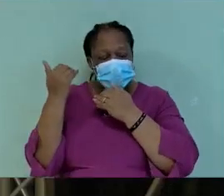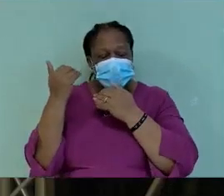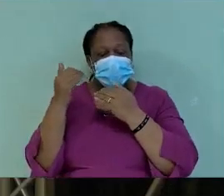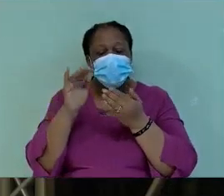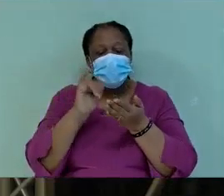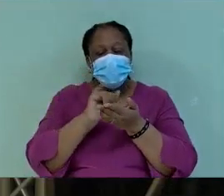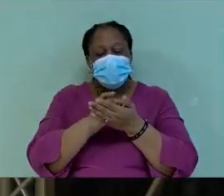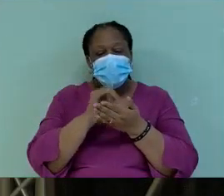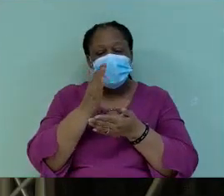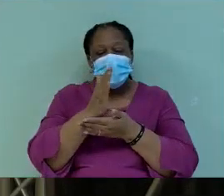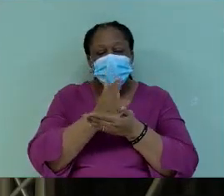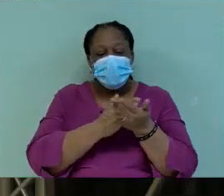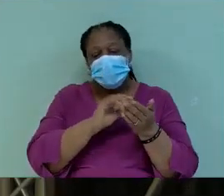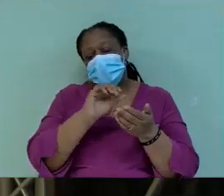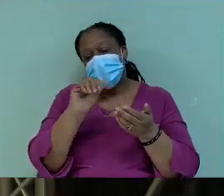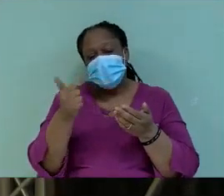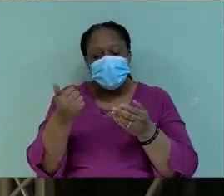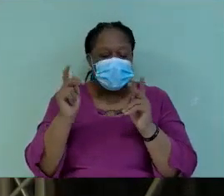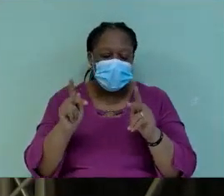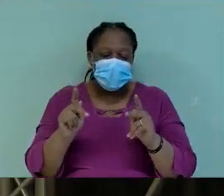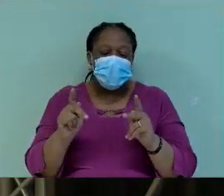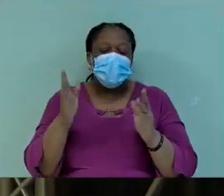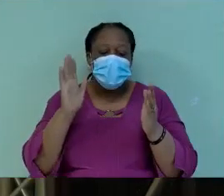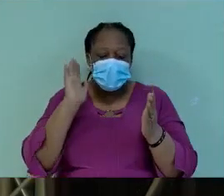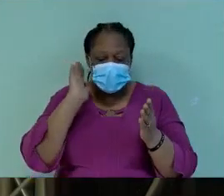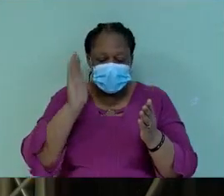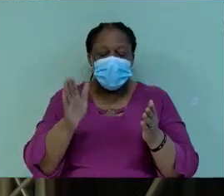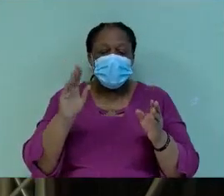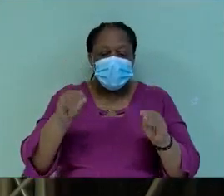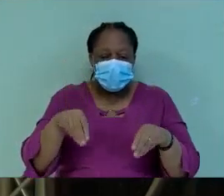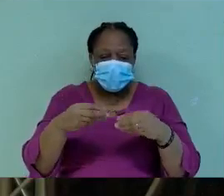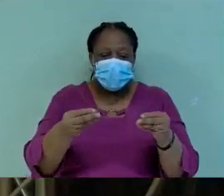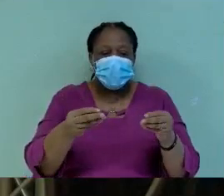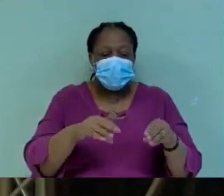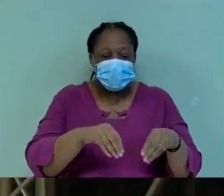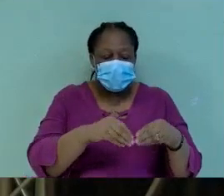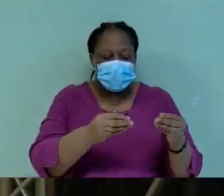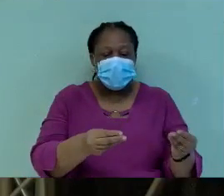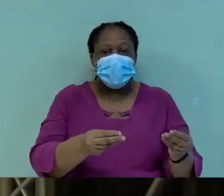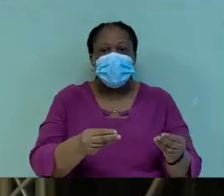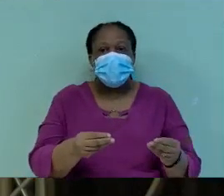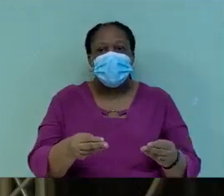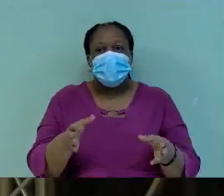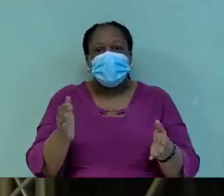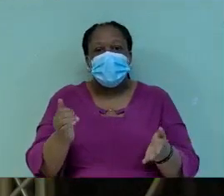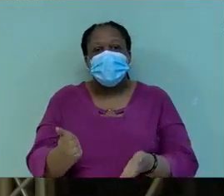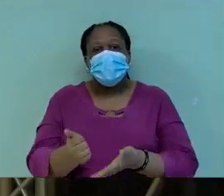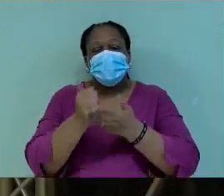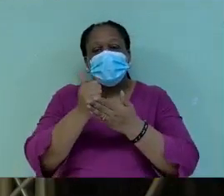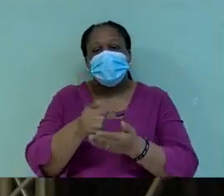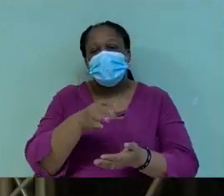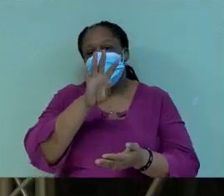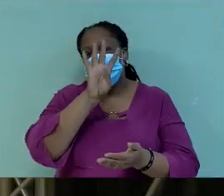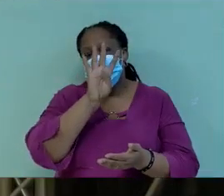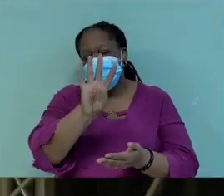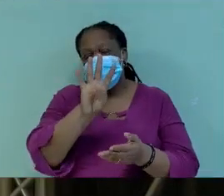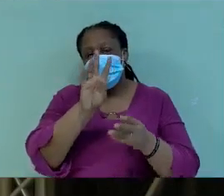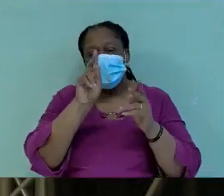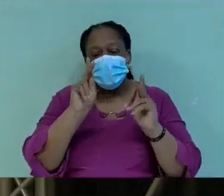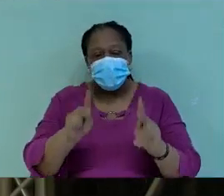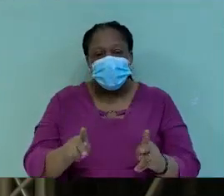by 3 to 4 other individuals in an attempt to financially assist up to 4 persons, 2 residents on St.